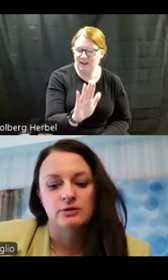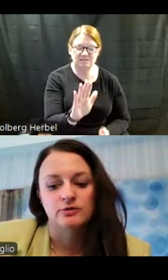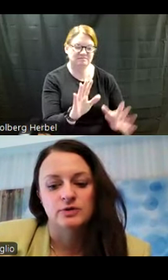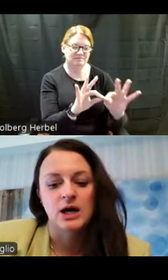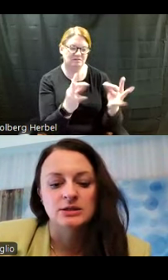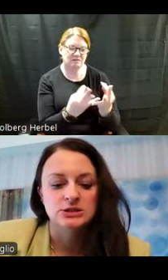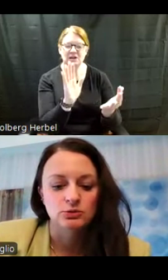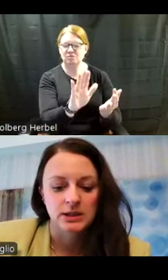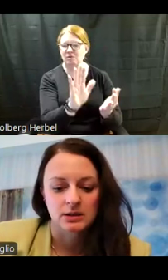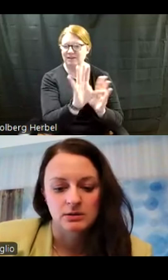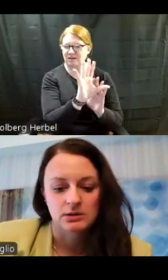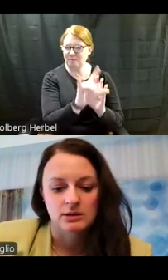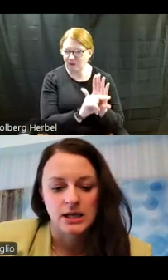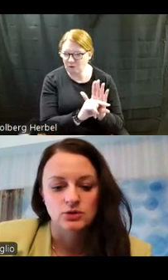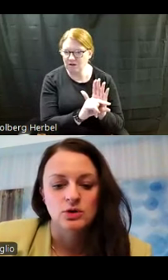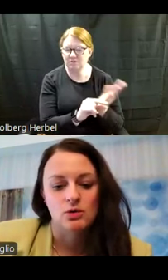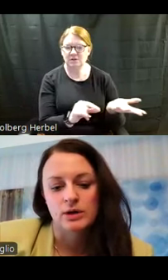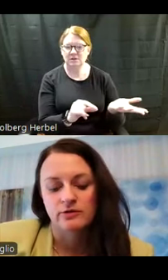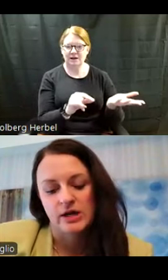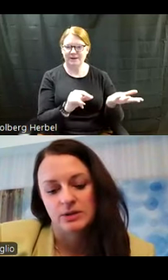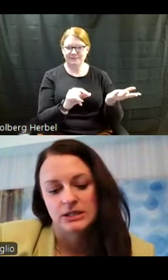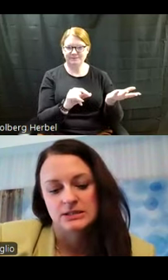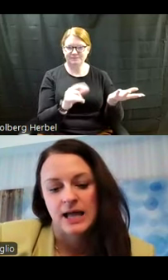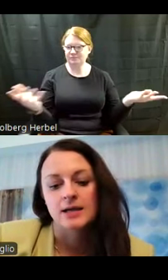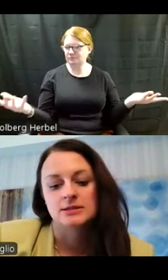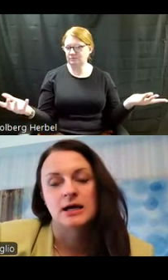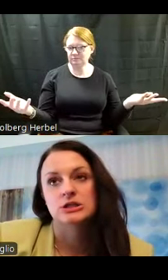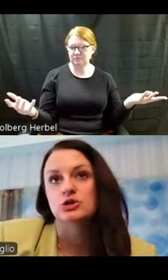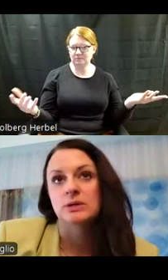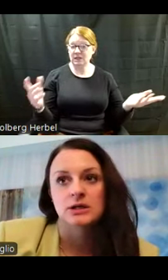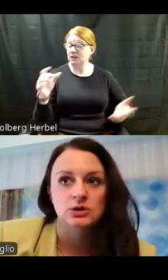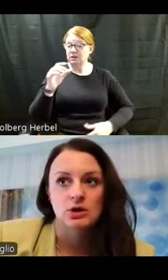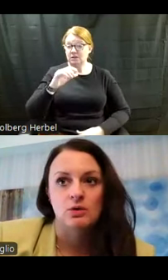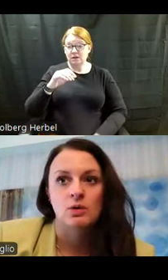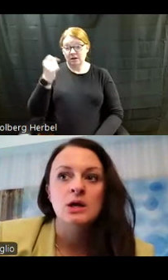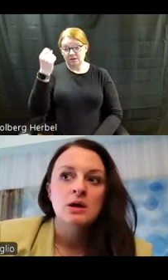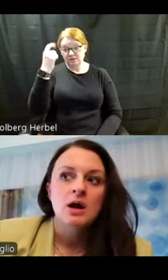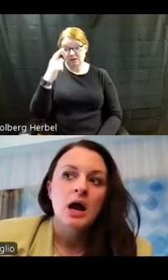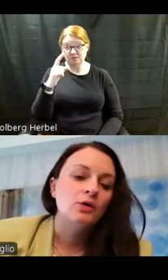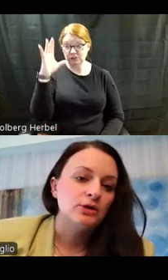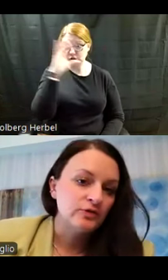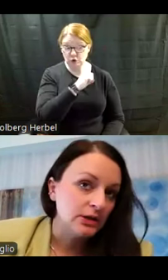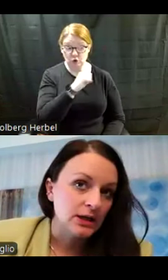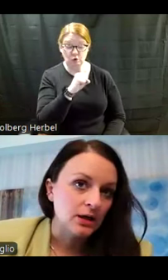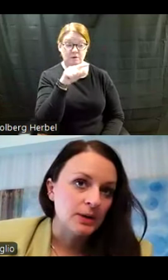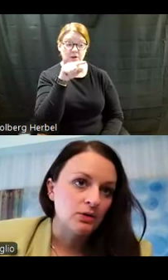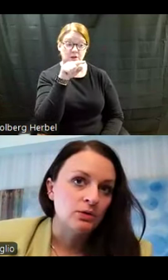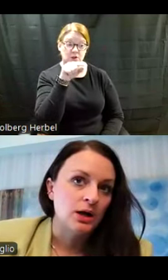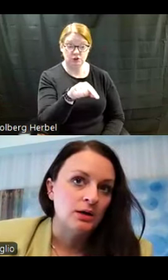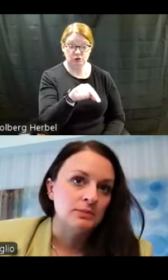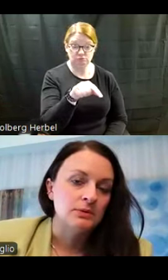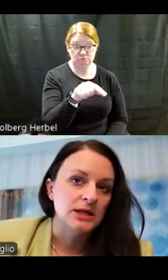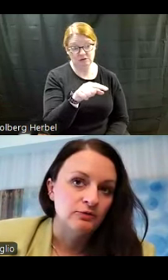of not assuming that you know where the family is at, not assuming that you know how they're feeling